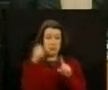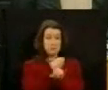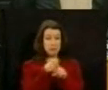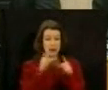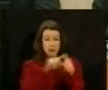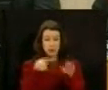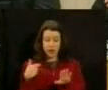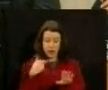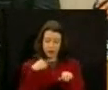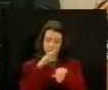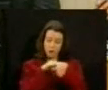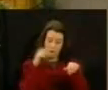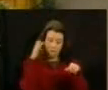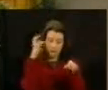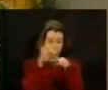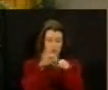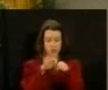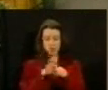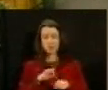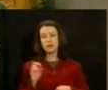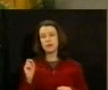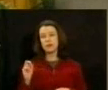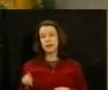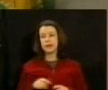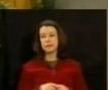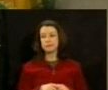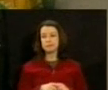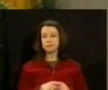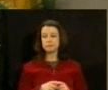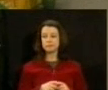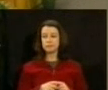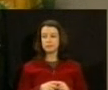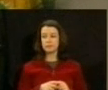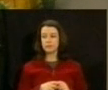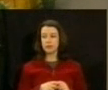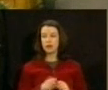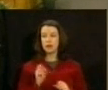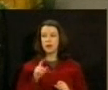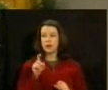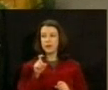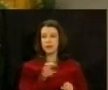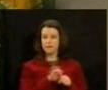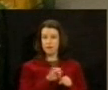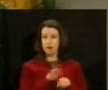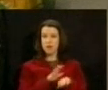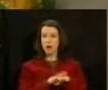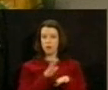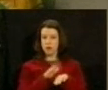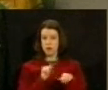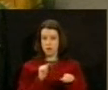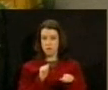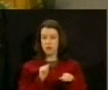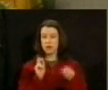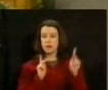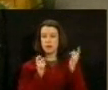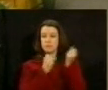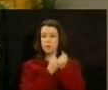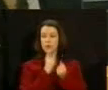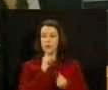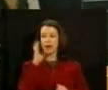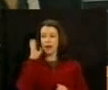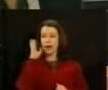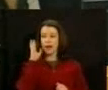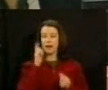question. Okay. I guess we need to vote on the call. All in favor say aye.